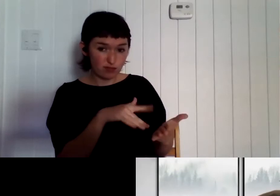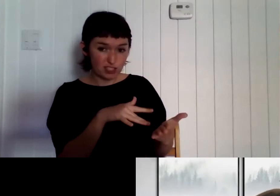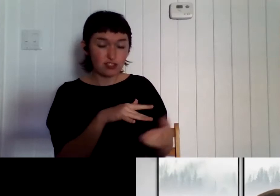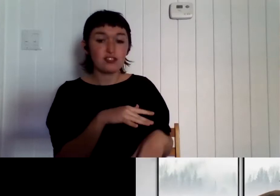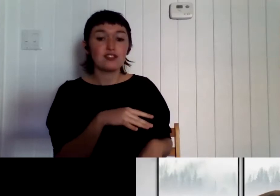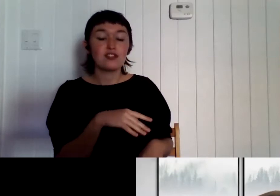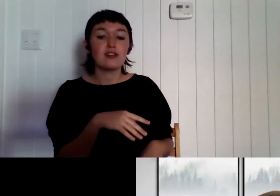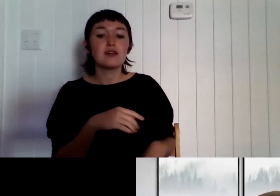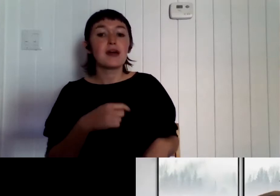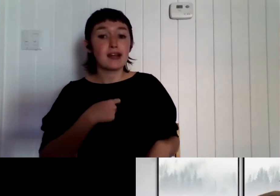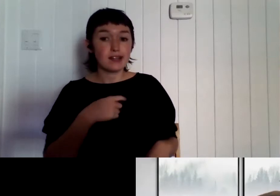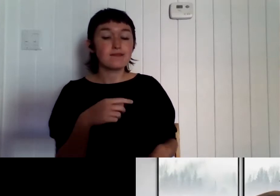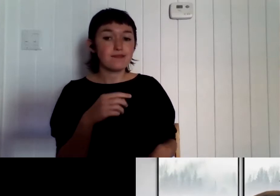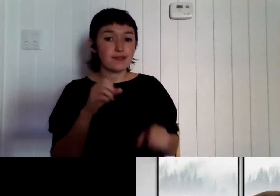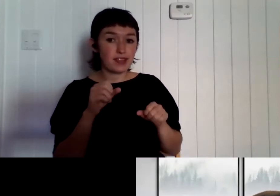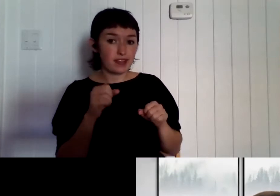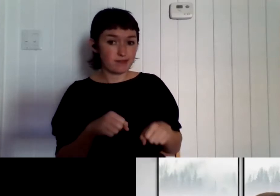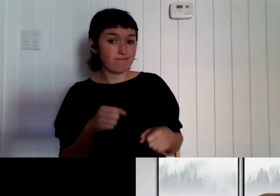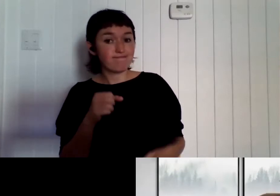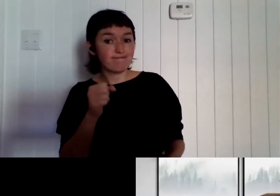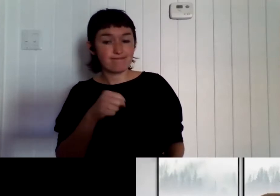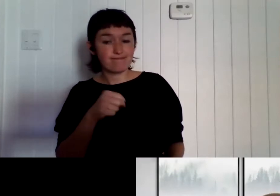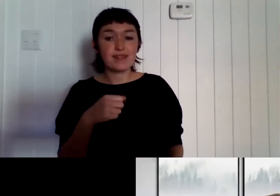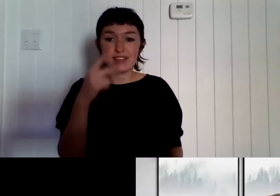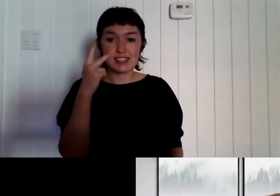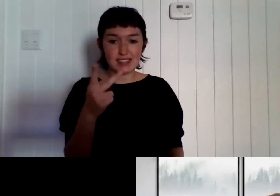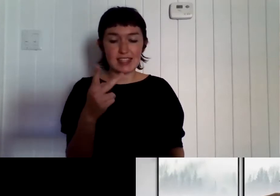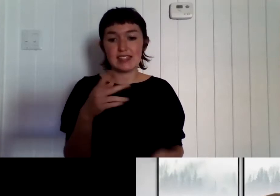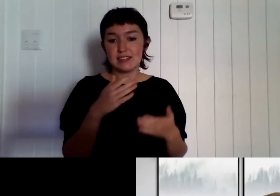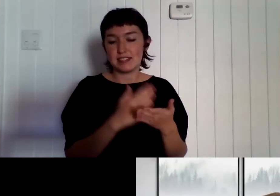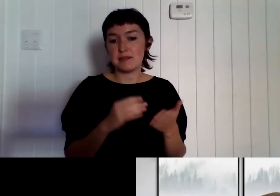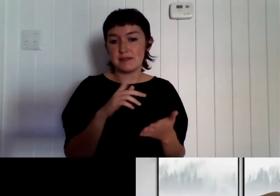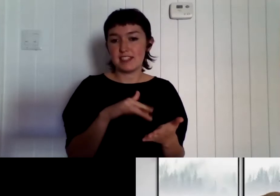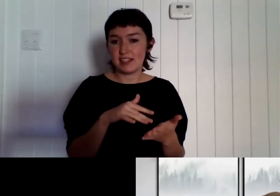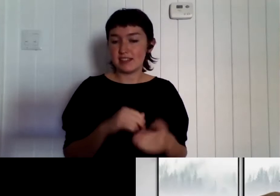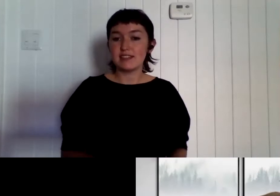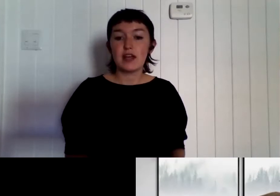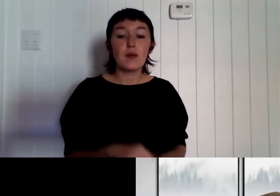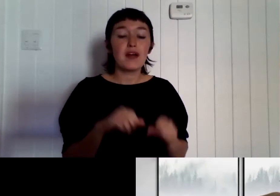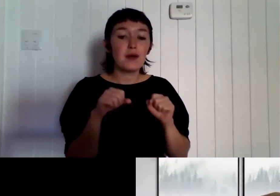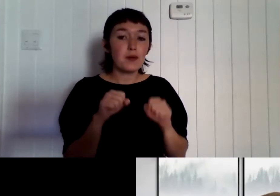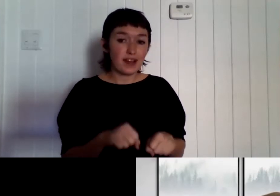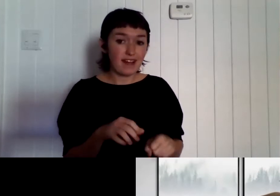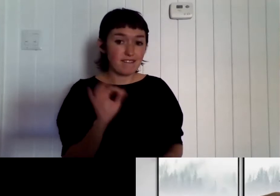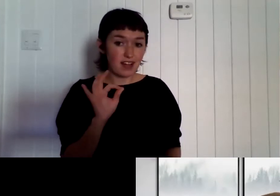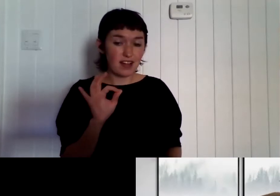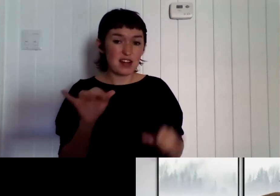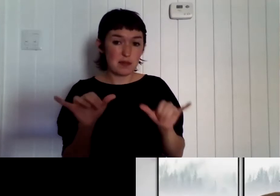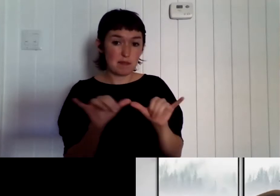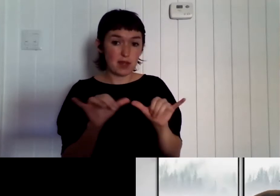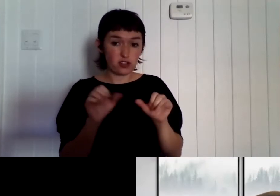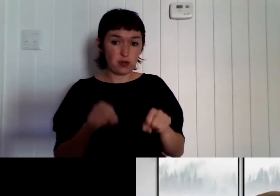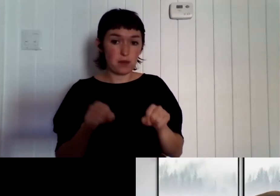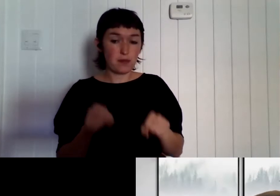research that looks at things like mindfulness. And you can find measurable differences in brain activity